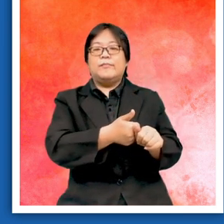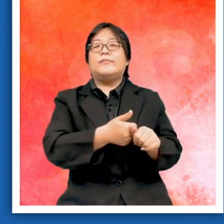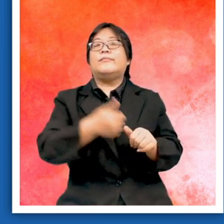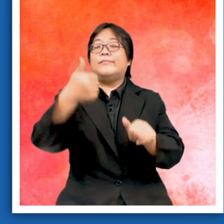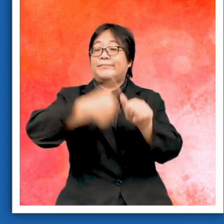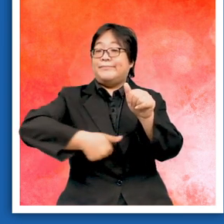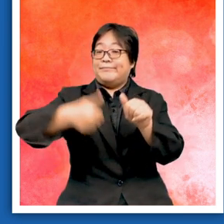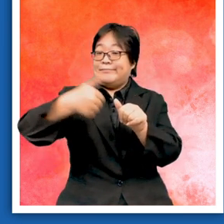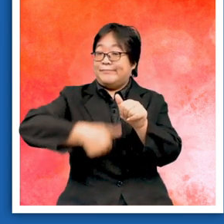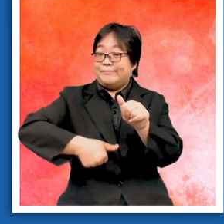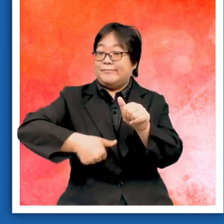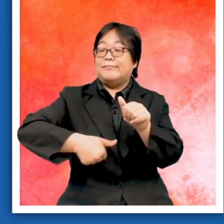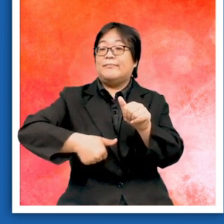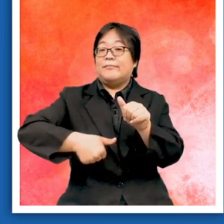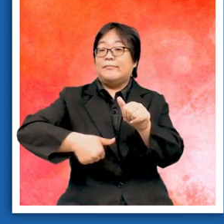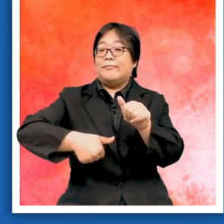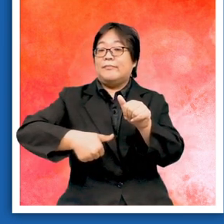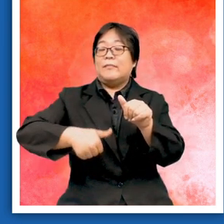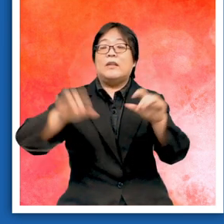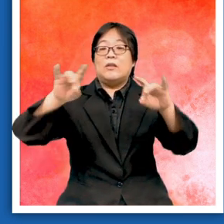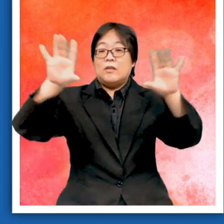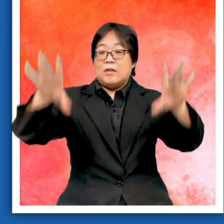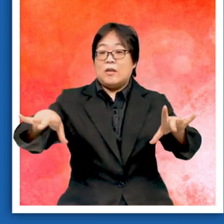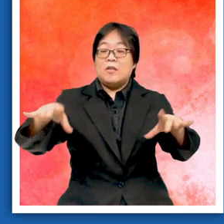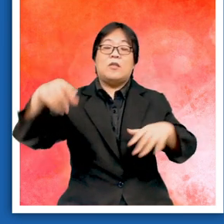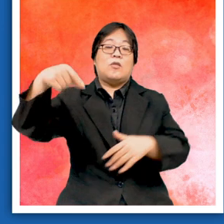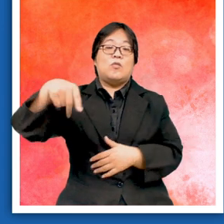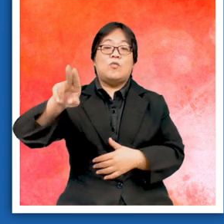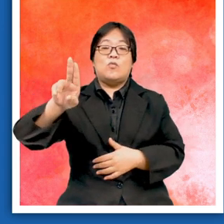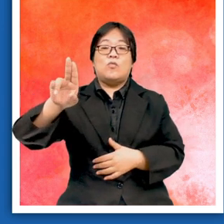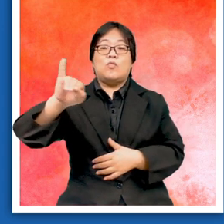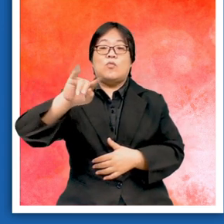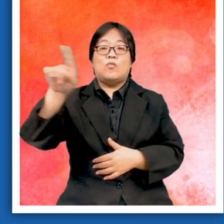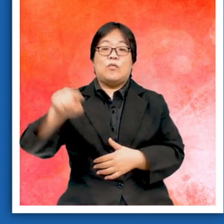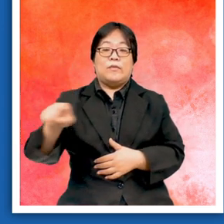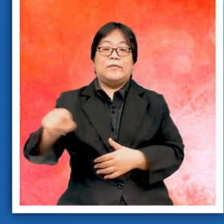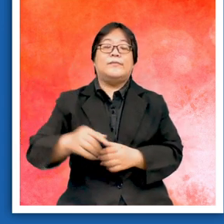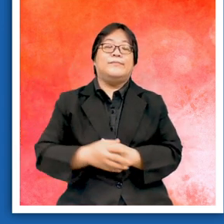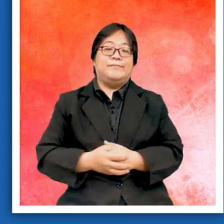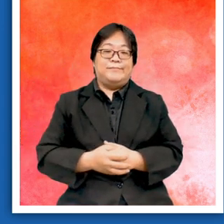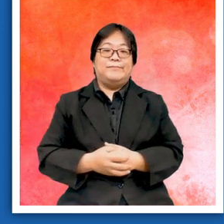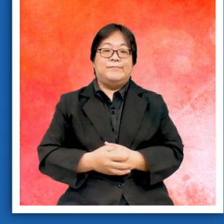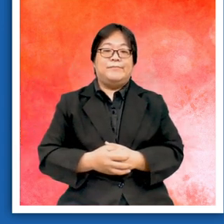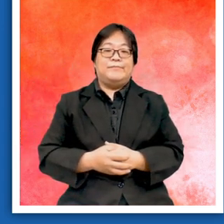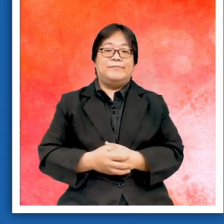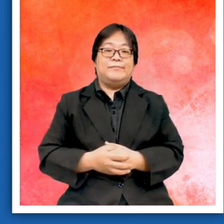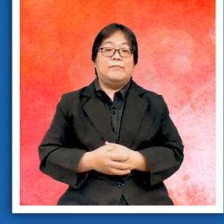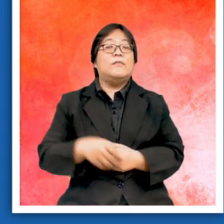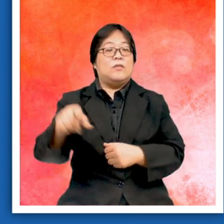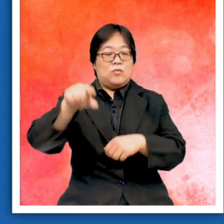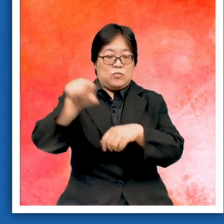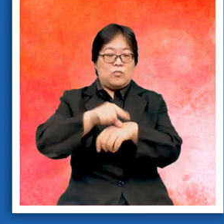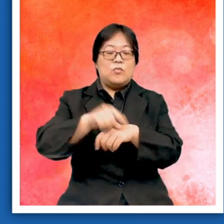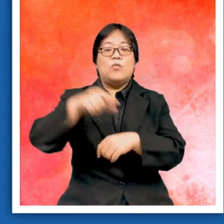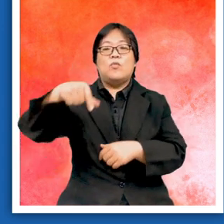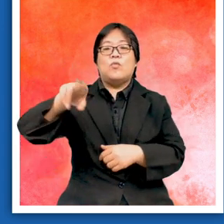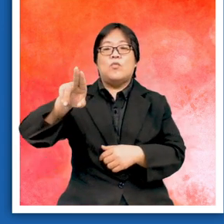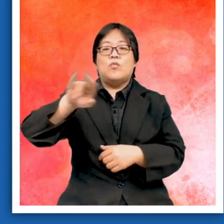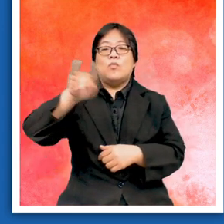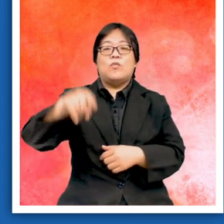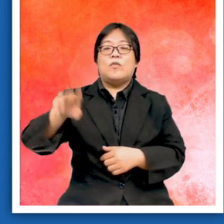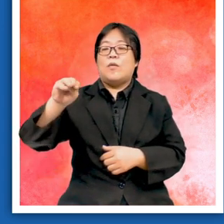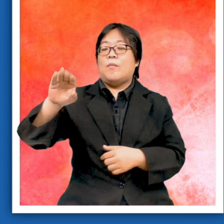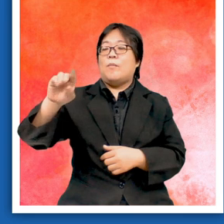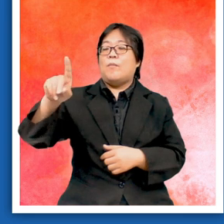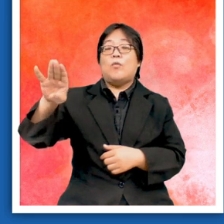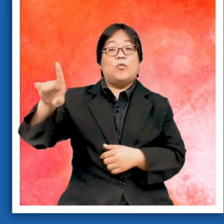the online exam quiz, online exam, which using the quiz module.